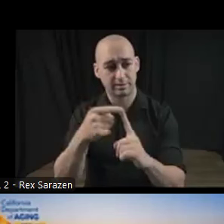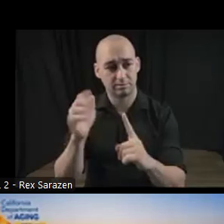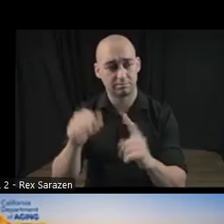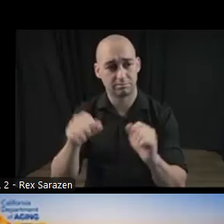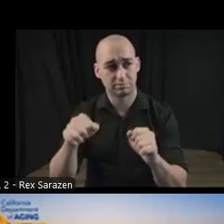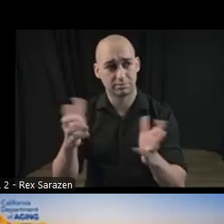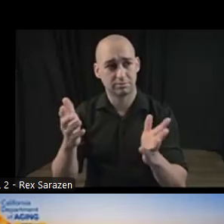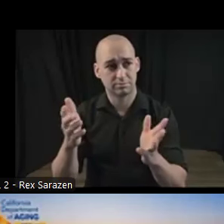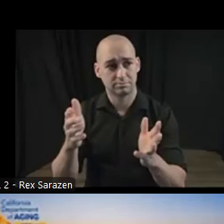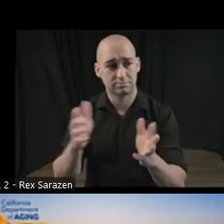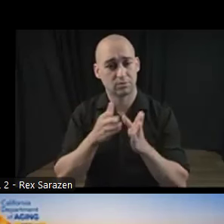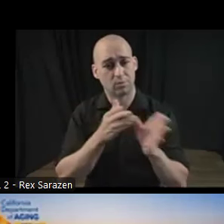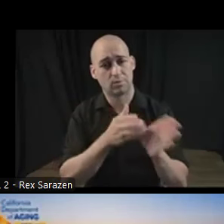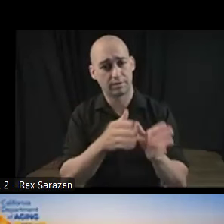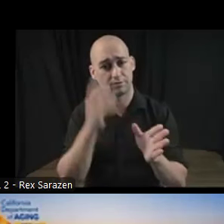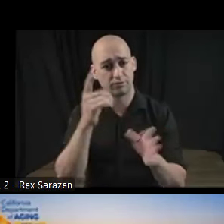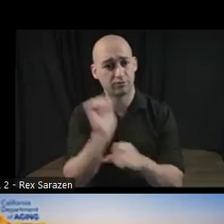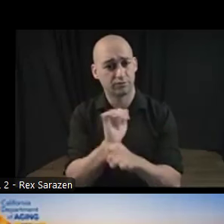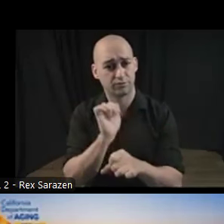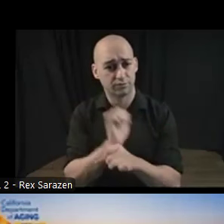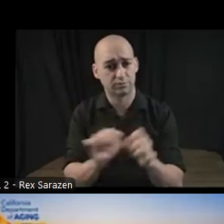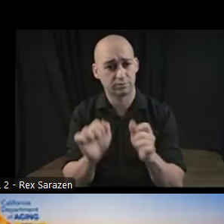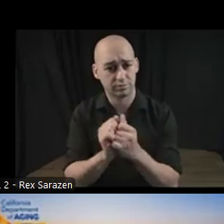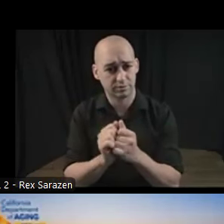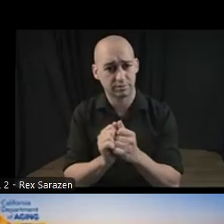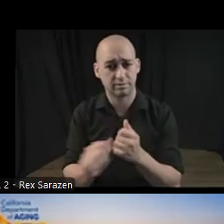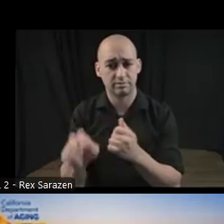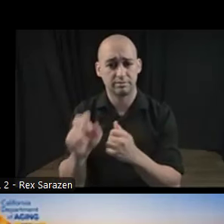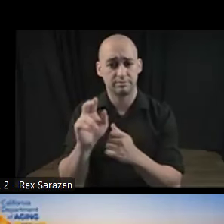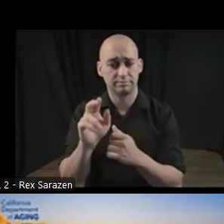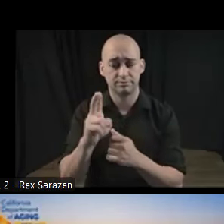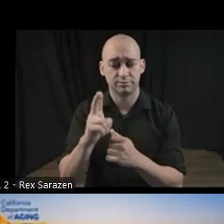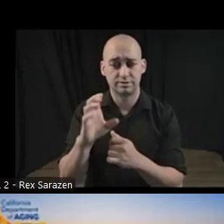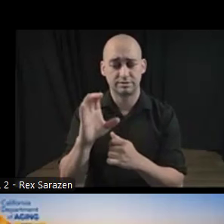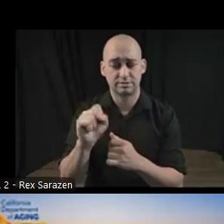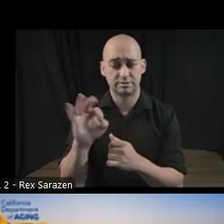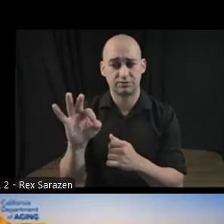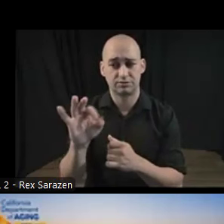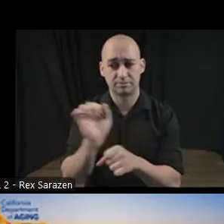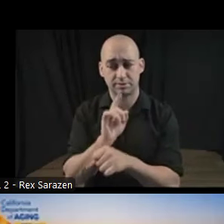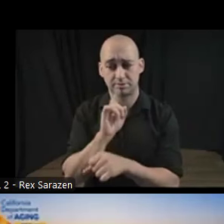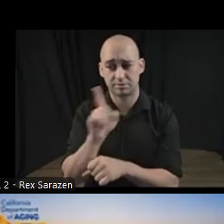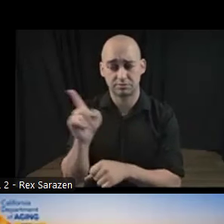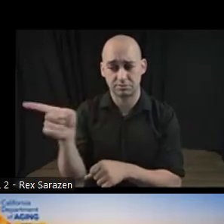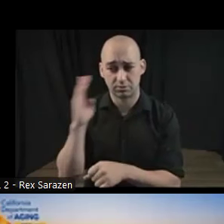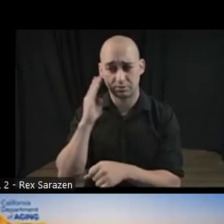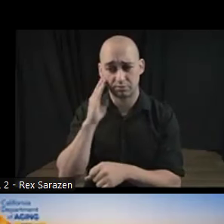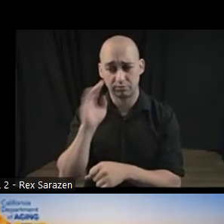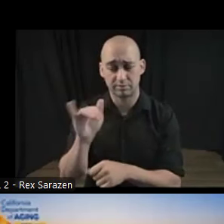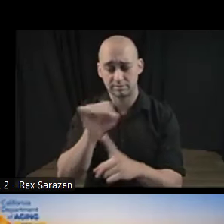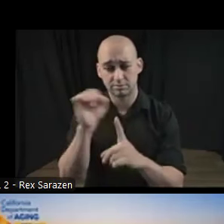maybe there's also a way to work with Anna Chodos and UCSF and Dementia Care Aware in these instances. If you know